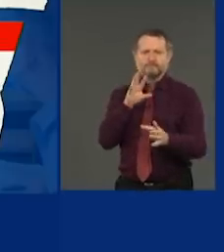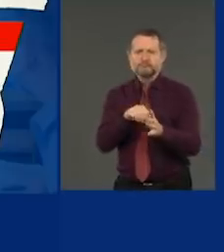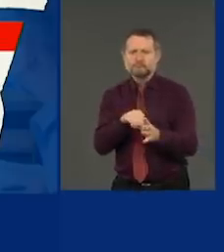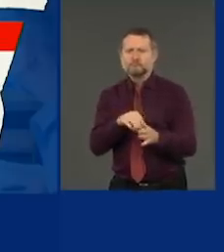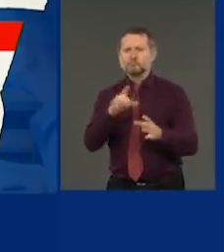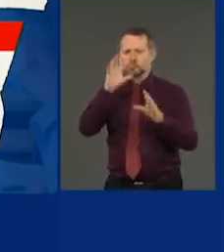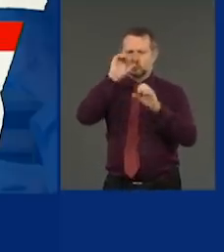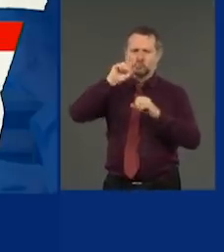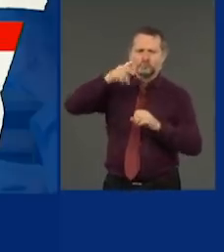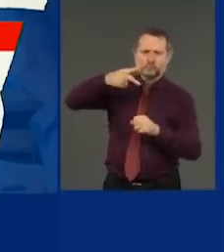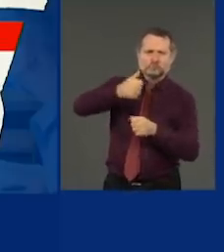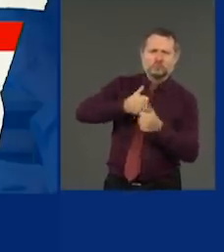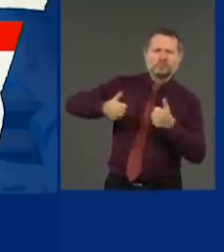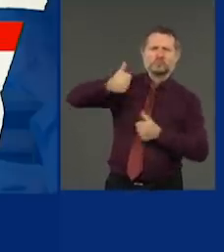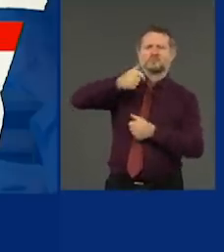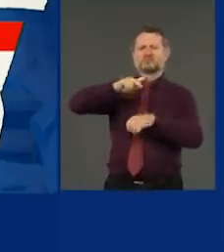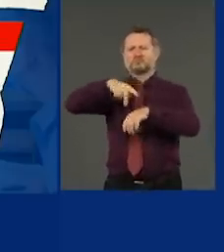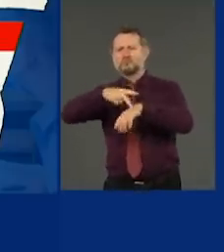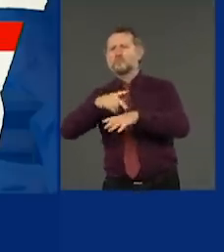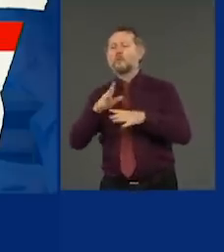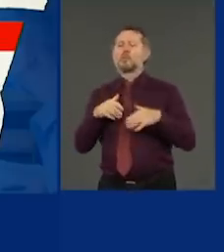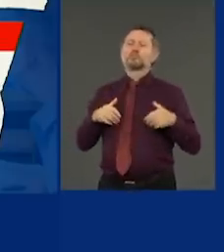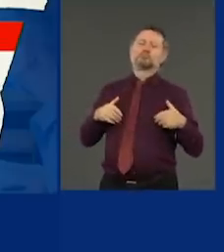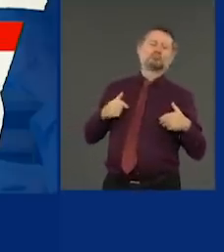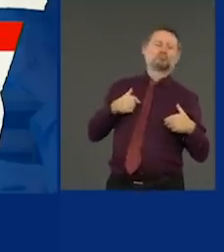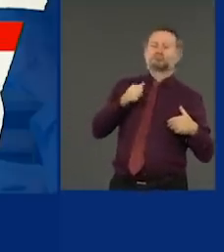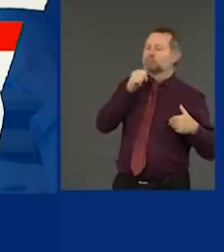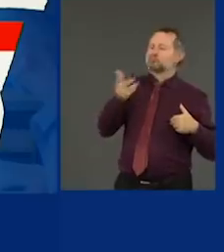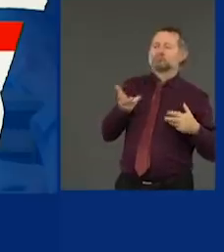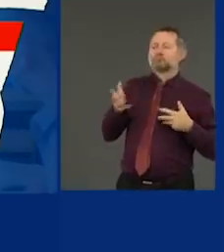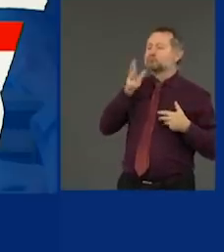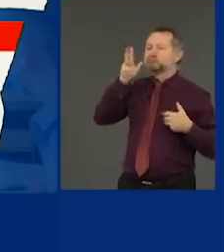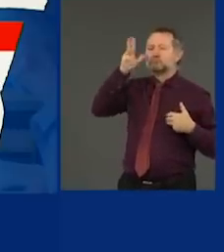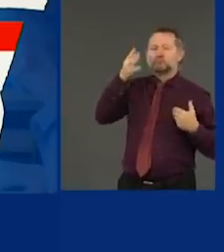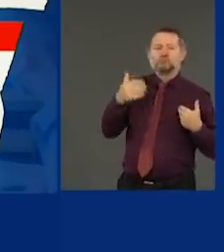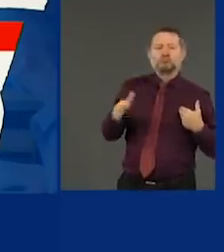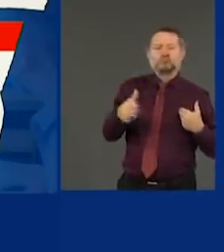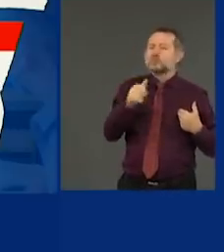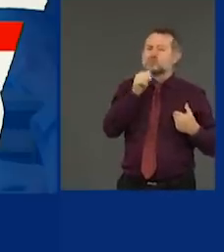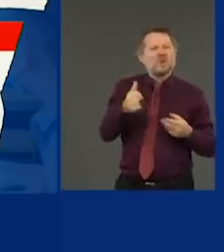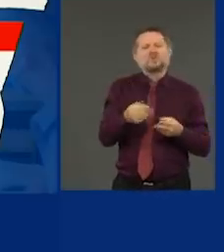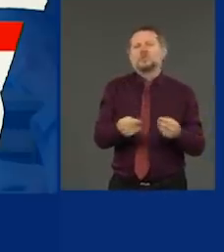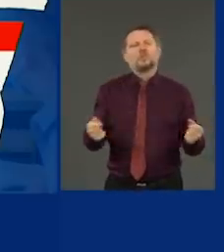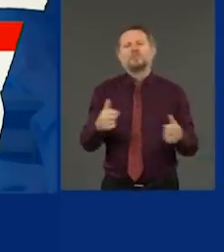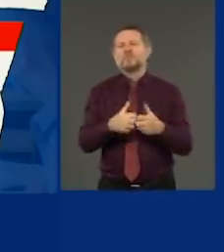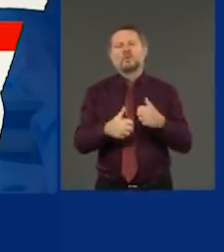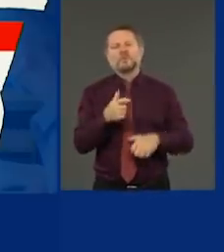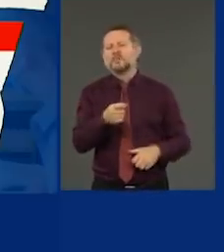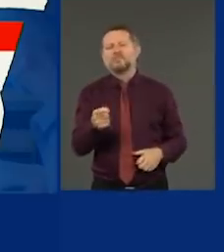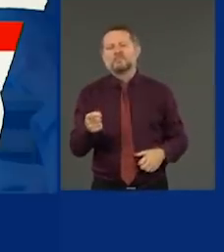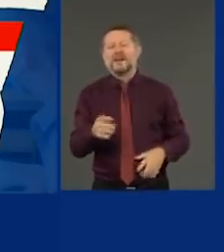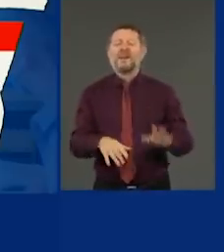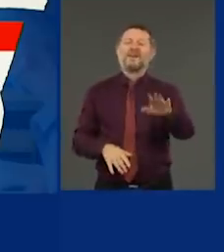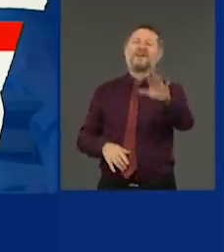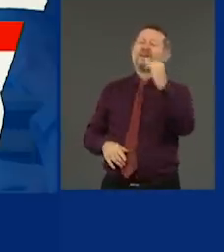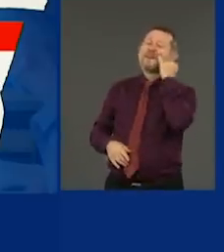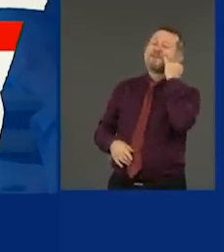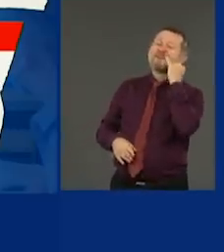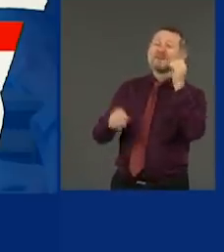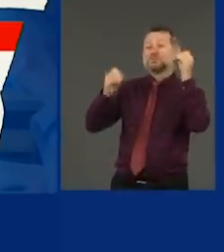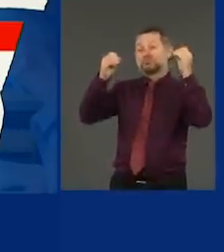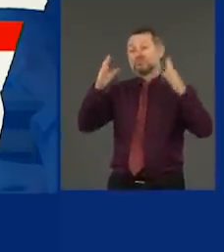to them. They're not doing the teachers a favor by talking to them. If the teachers don't come back, you don't have a